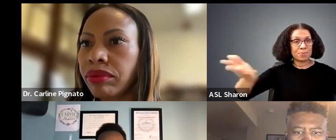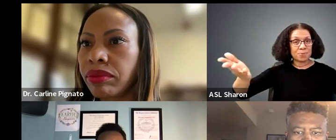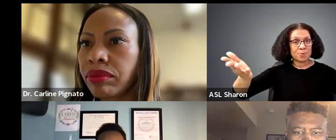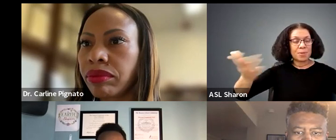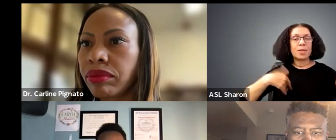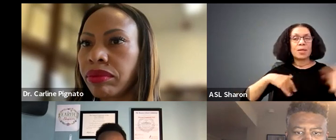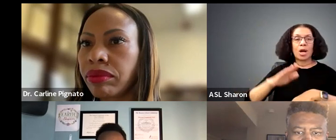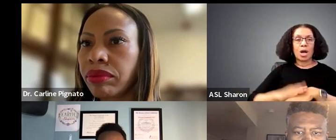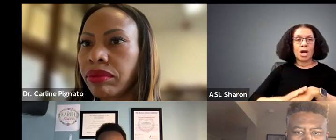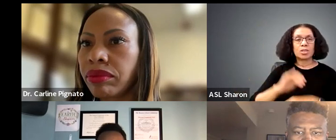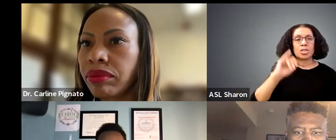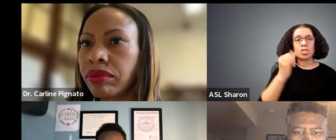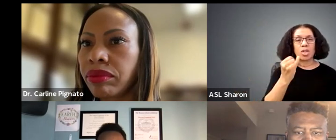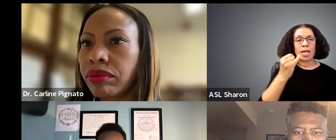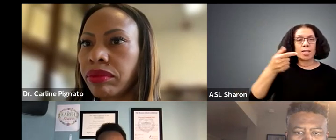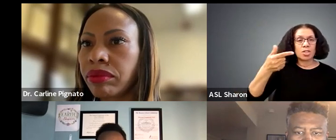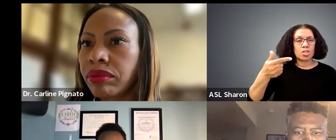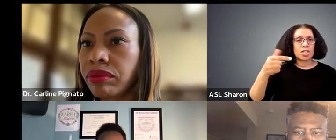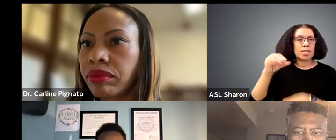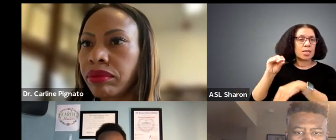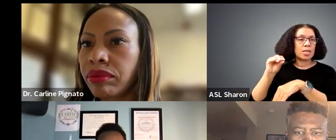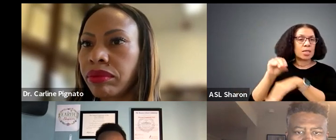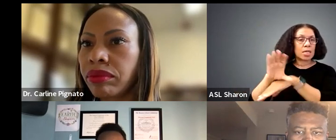the JG Consulting site yesterday.